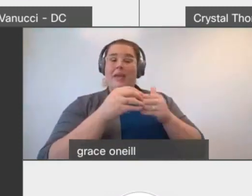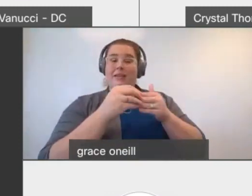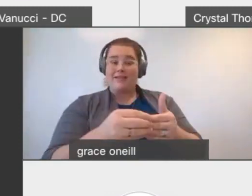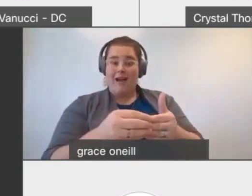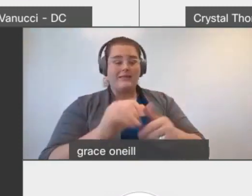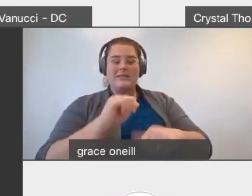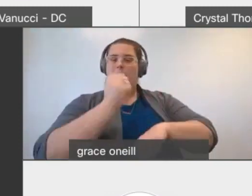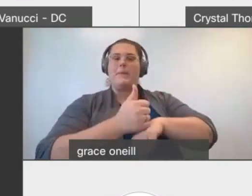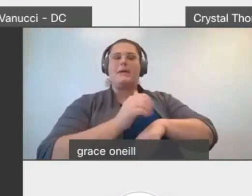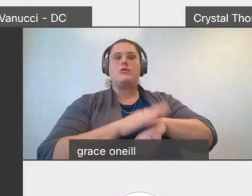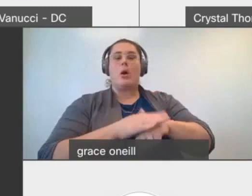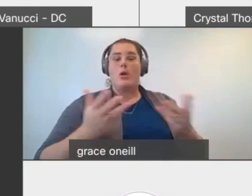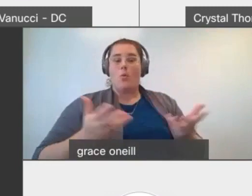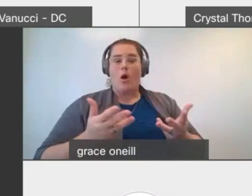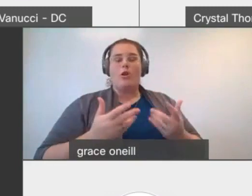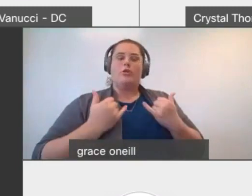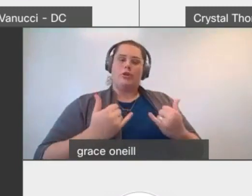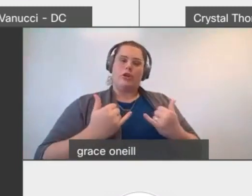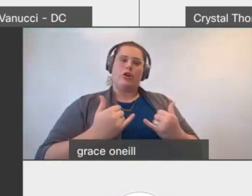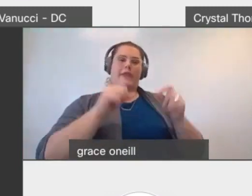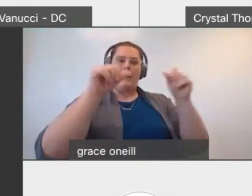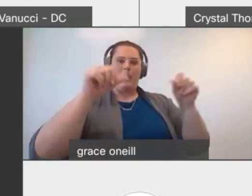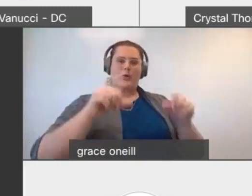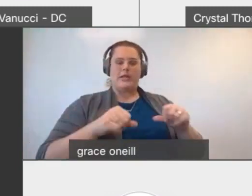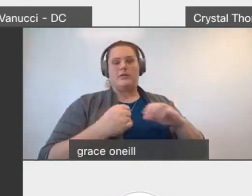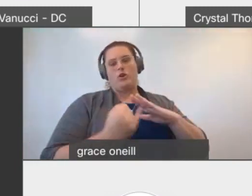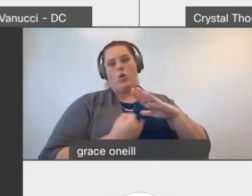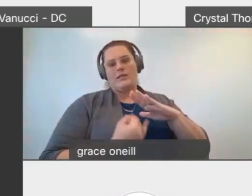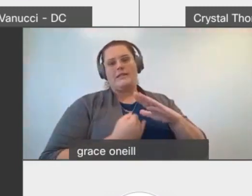the currently posted quarantine guidance, and I can put a link in the chat.